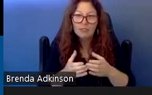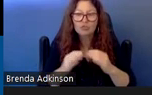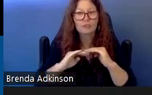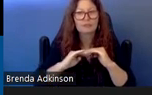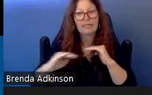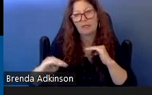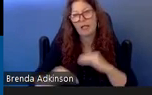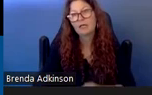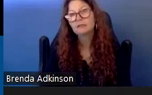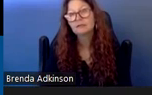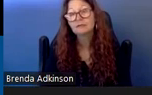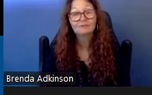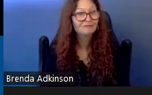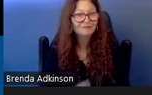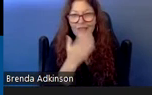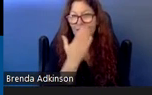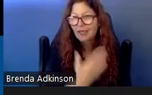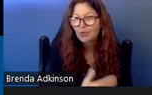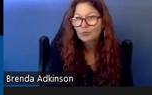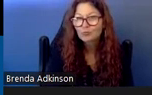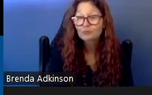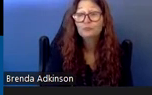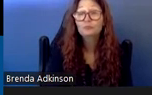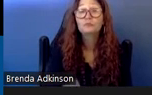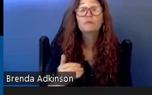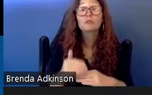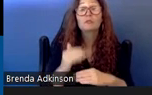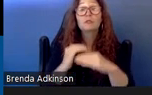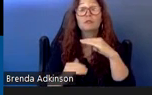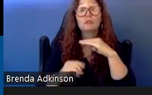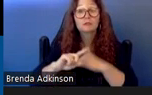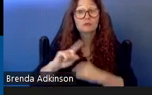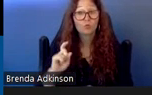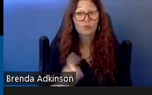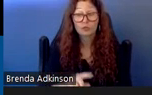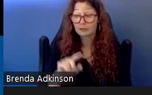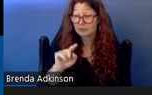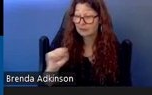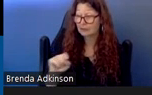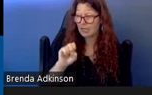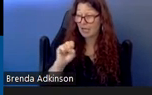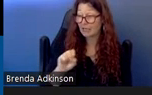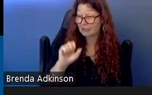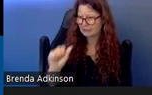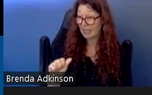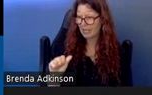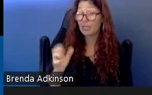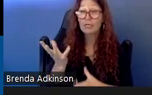Thanks, Cindy. Our next question is, does the TSA come with case management?